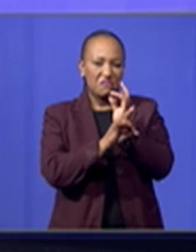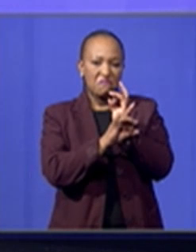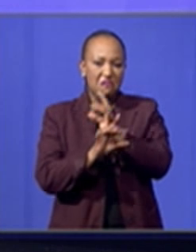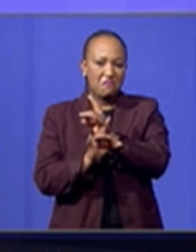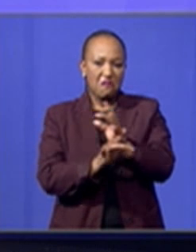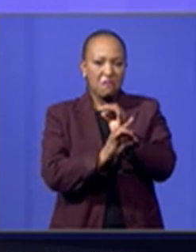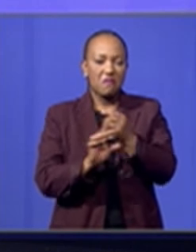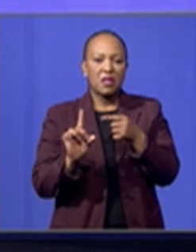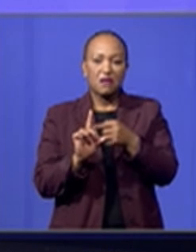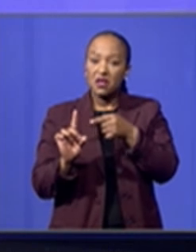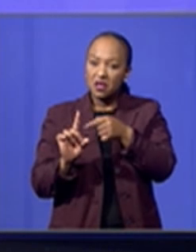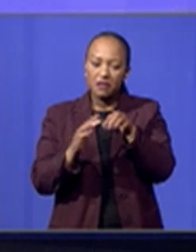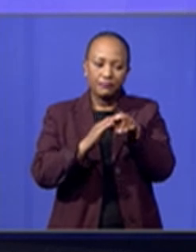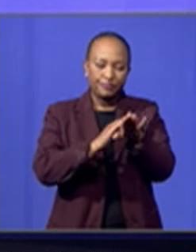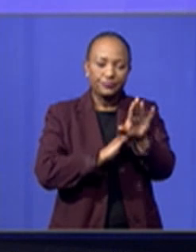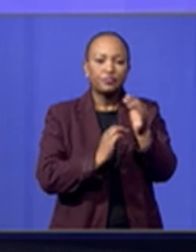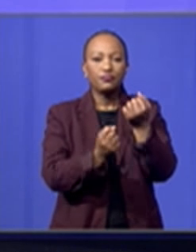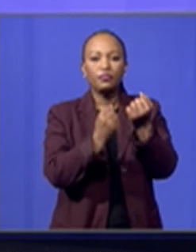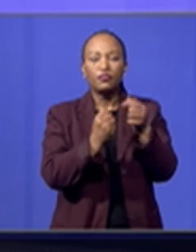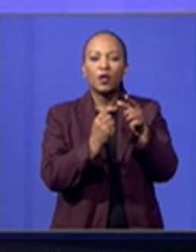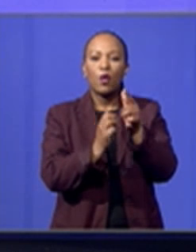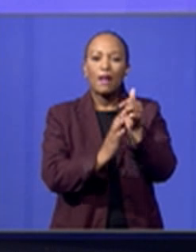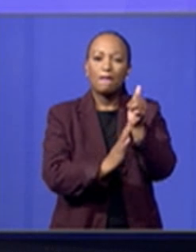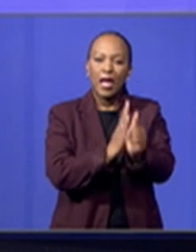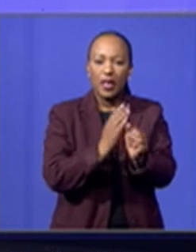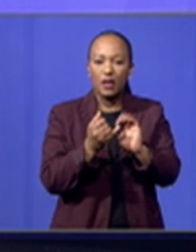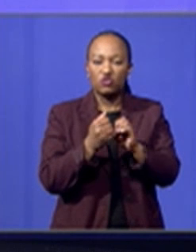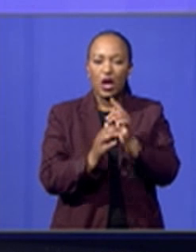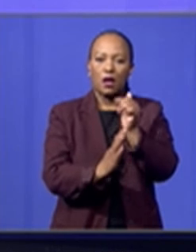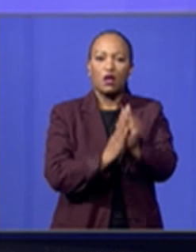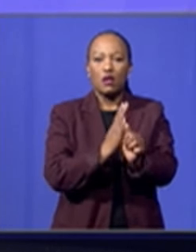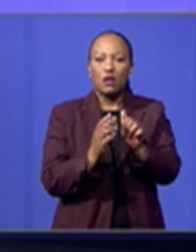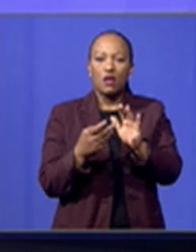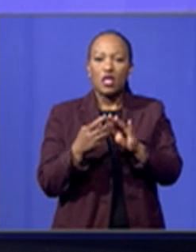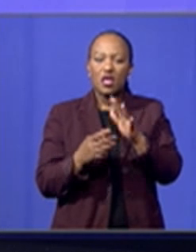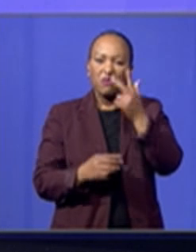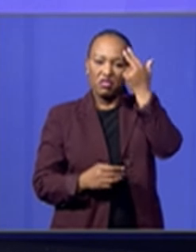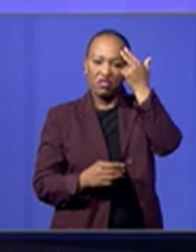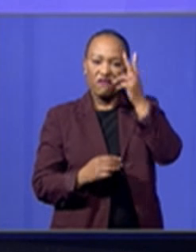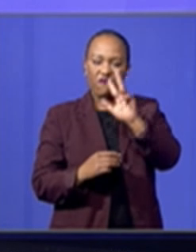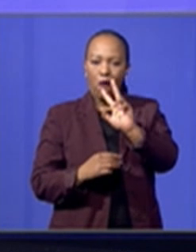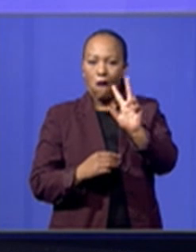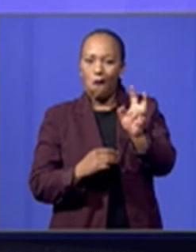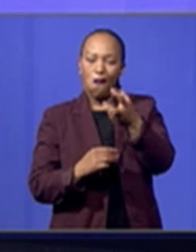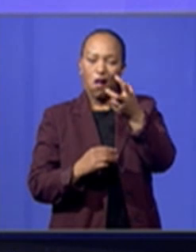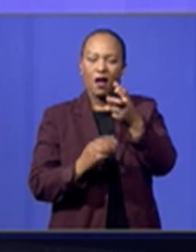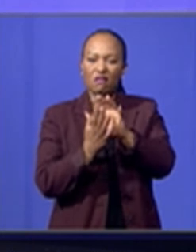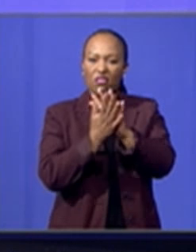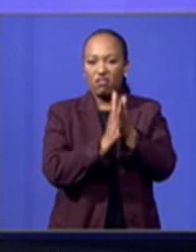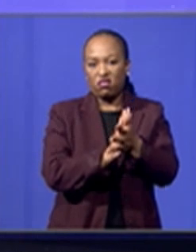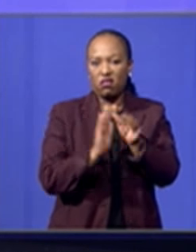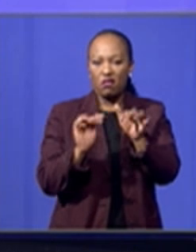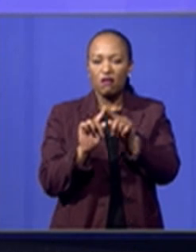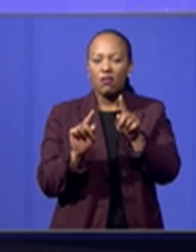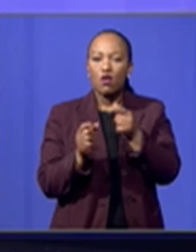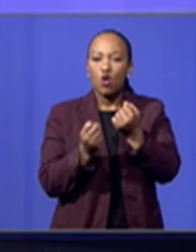Boksburg ka gareng ga tse dingwe ditatofatso tsa polao, maiteko a polao le go kgothosa ka maikalelo a go gobatsa. Kgetsi ya gagwe e buseditswe